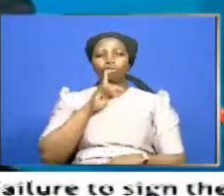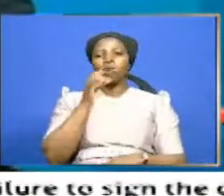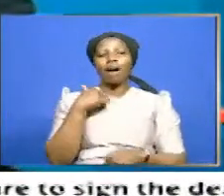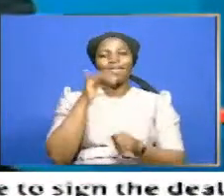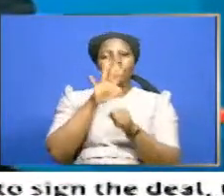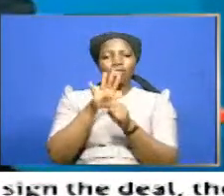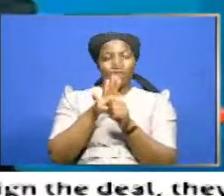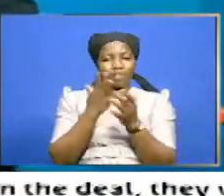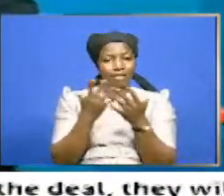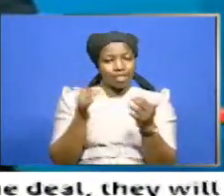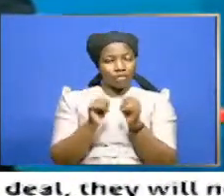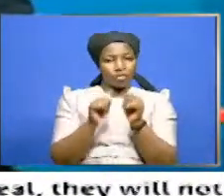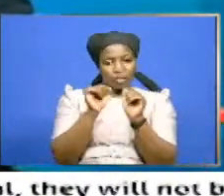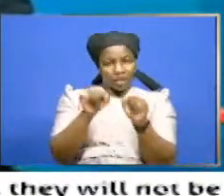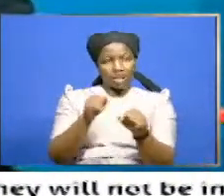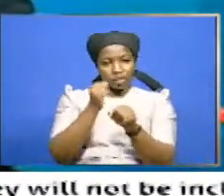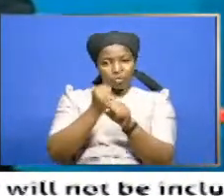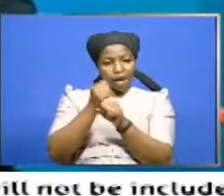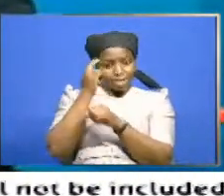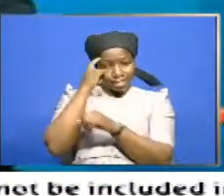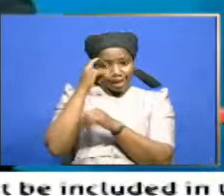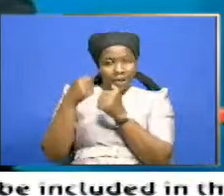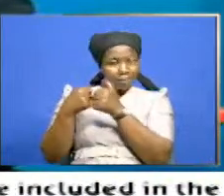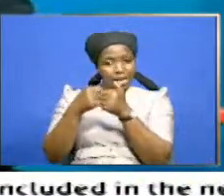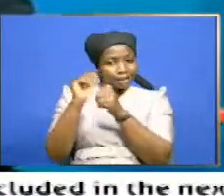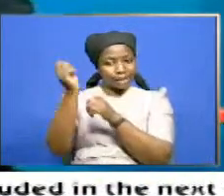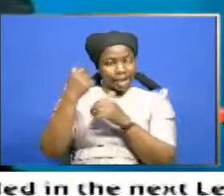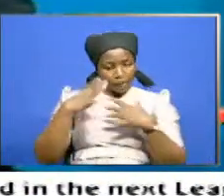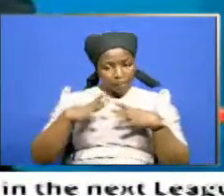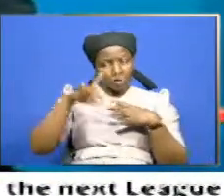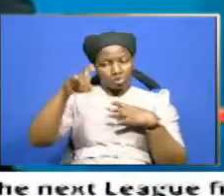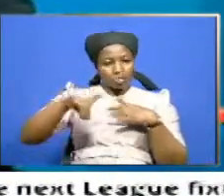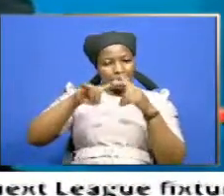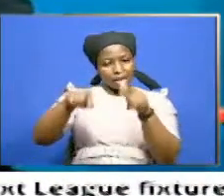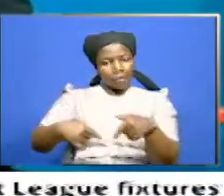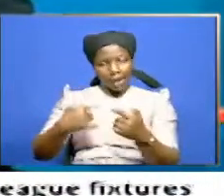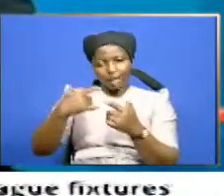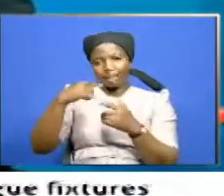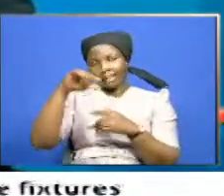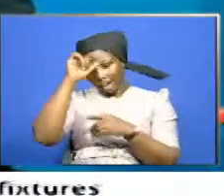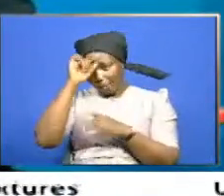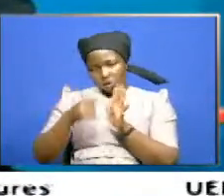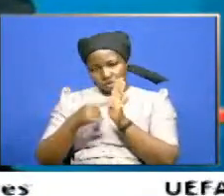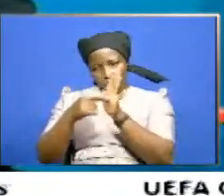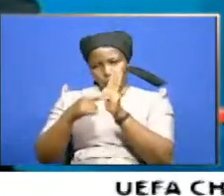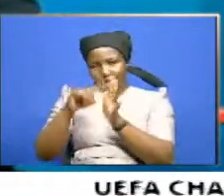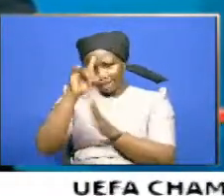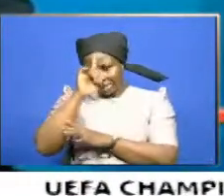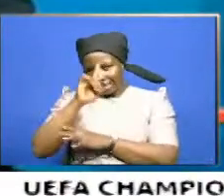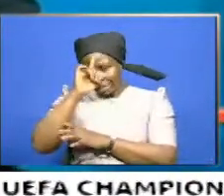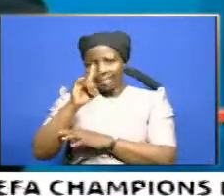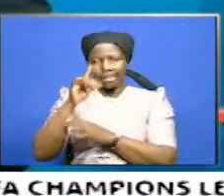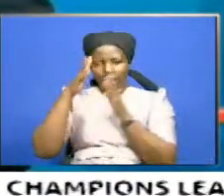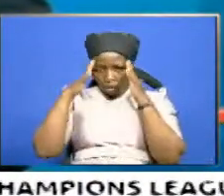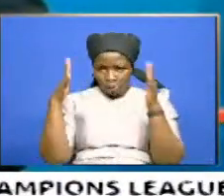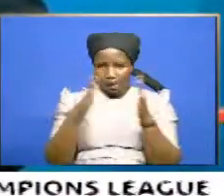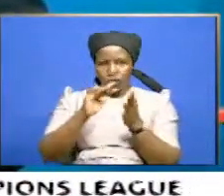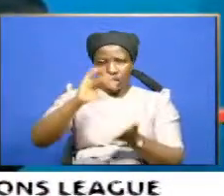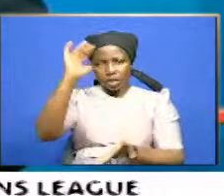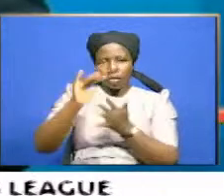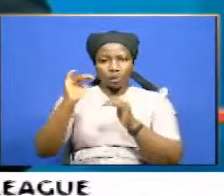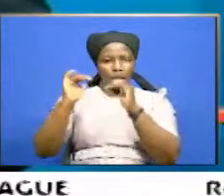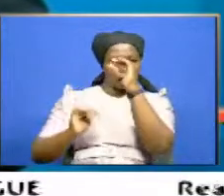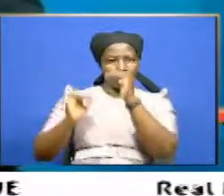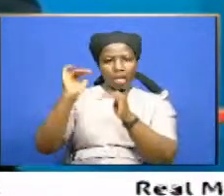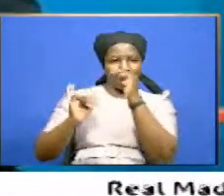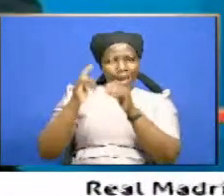things we can do, and I think for me the challenge is Kenyans needs to demand that the government shows seriousness in the commitment to reduce inequality, and I think the Oxfam's report is a very